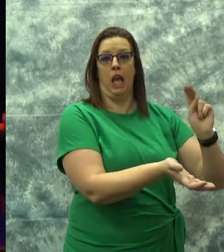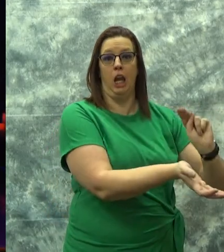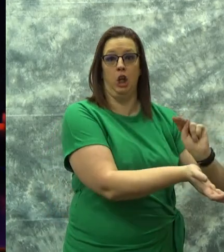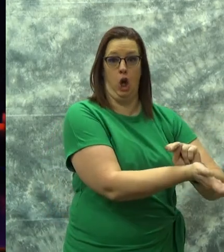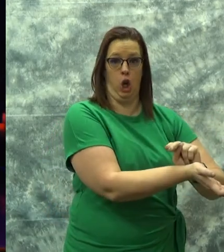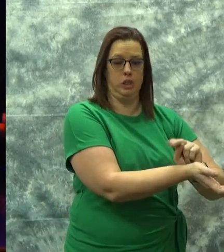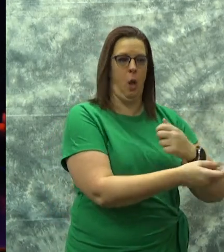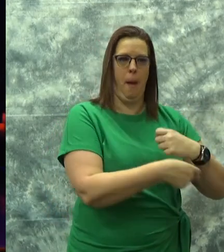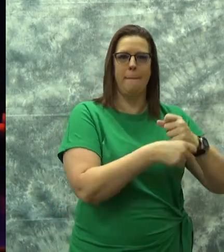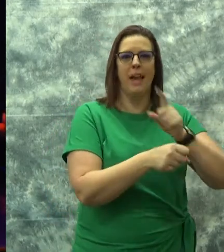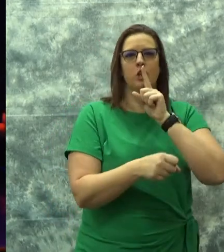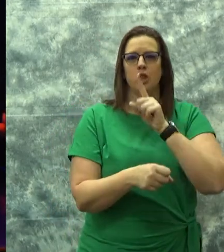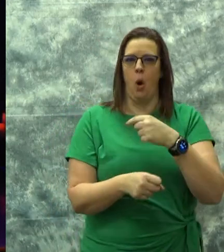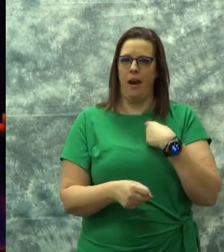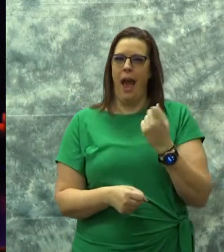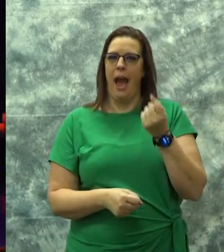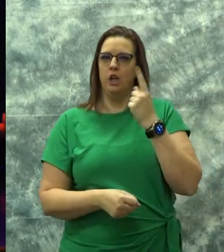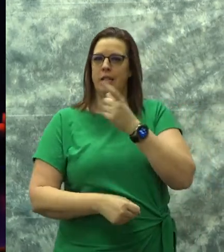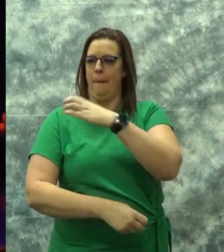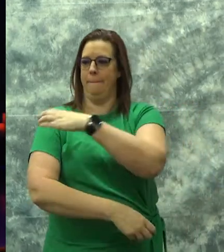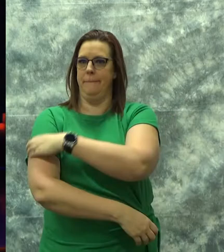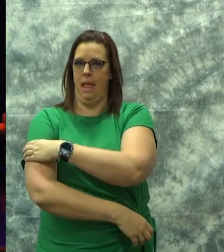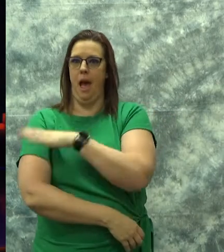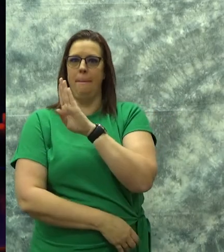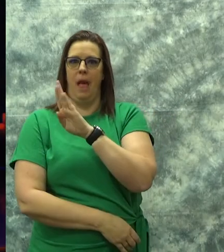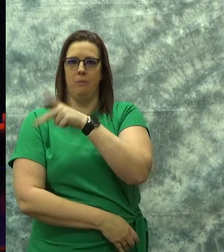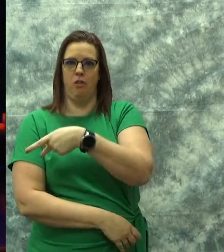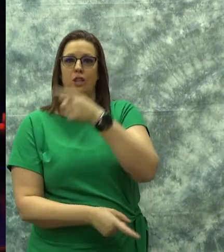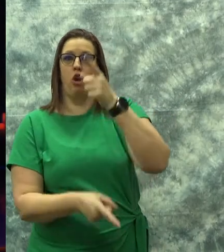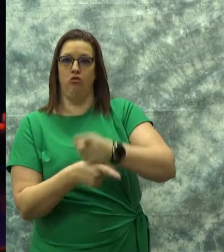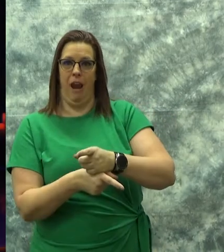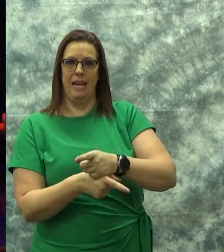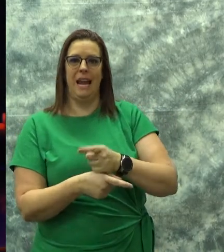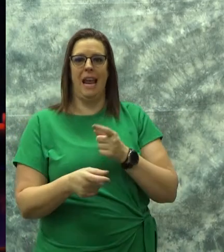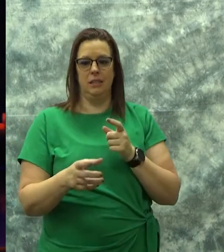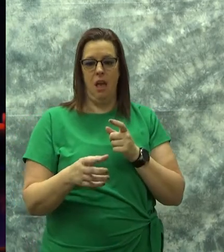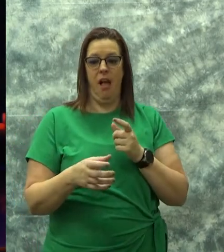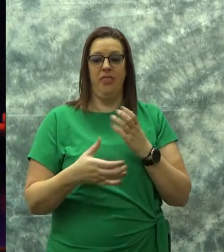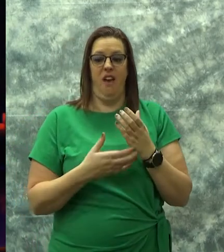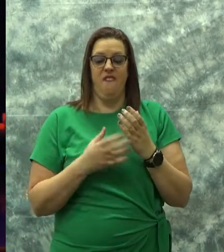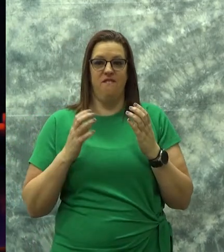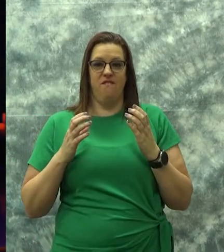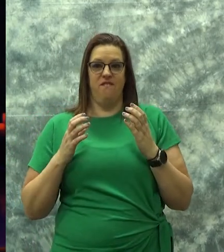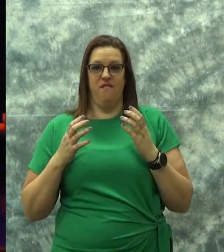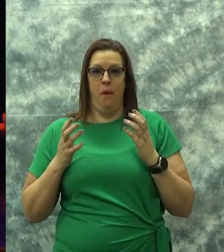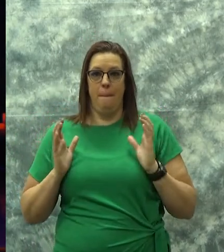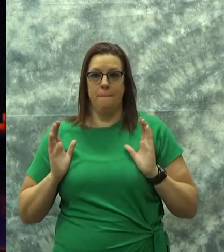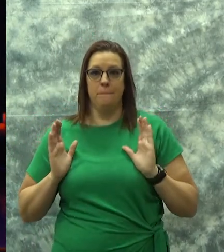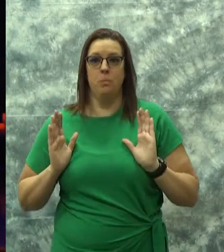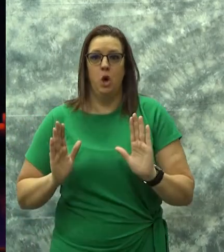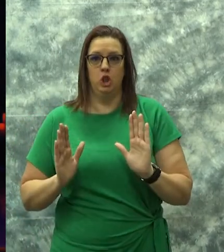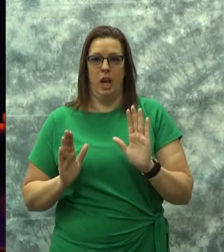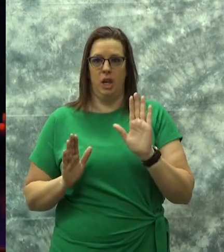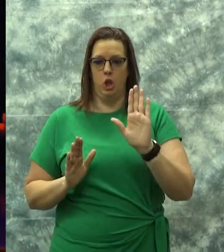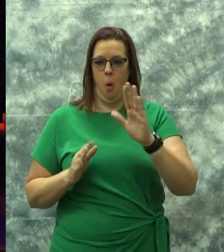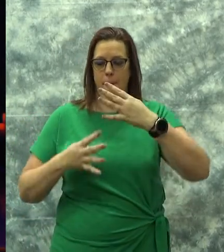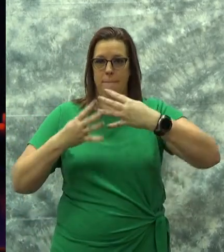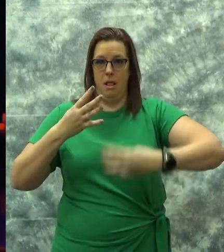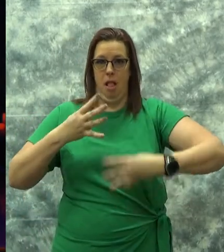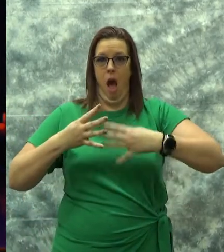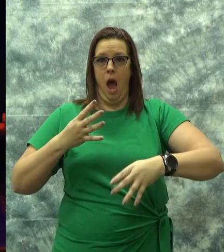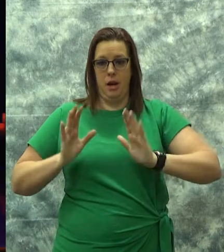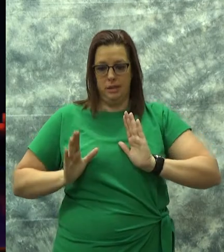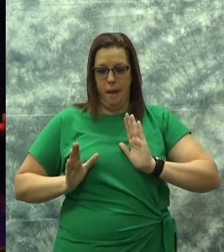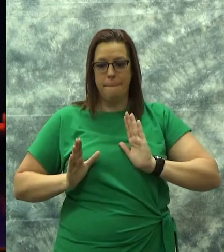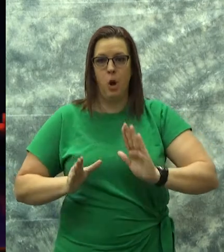had blood pressure right. You know, blood pressure means the force of your blood pushing against the walls of your blood vessels. If your blood pressure is high,